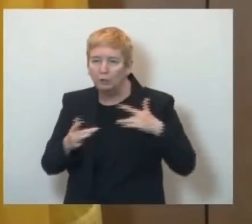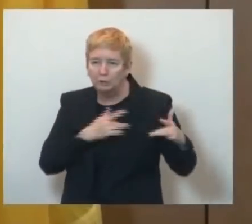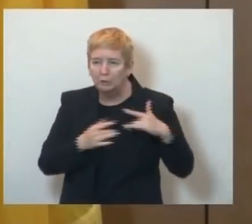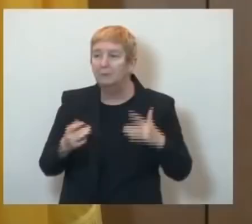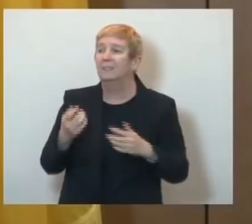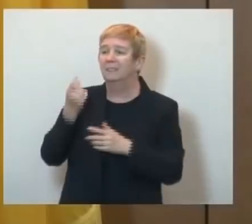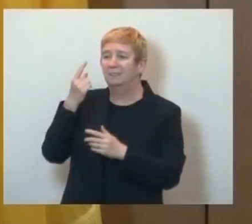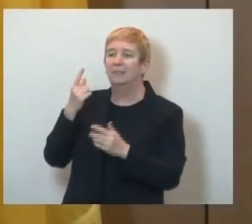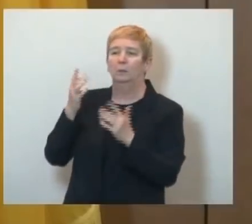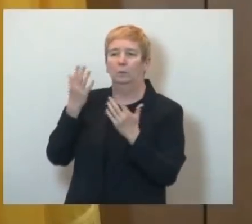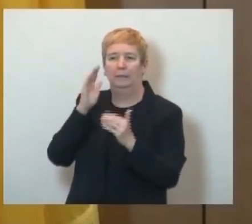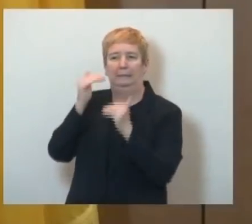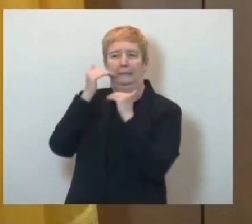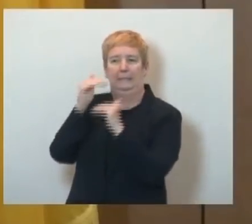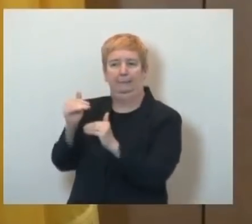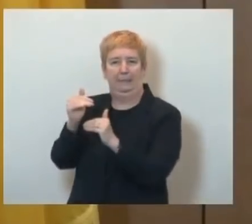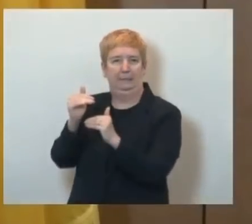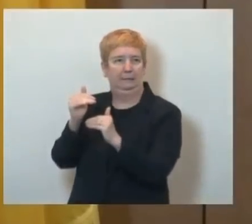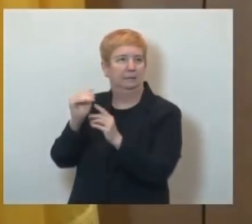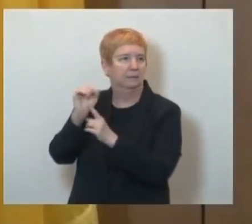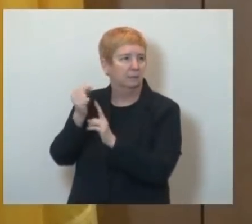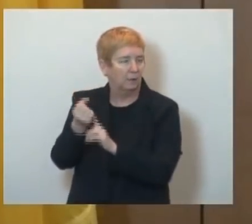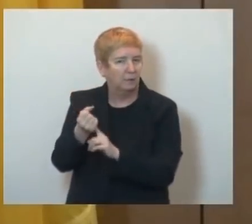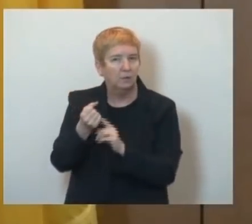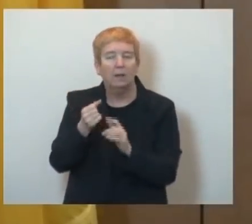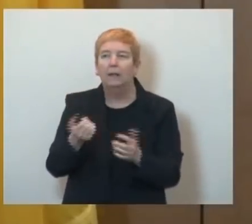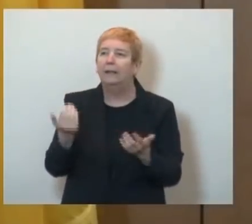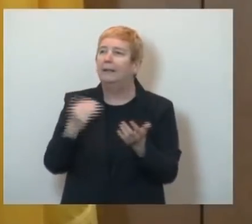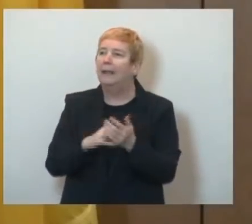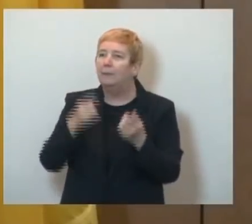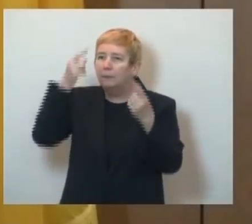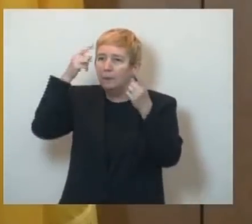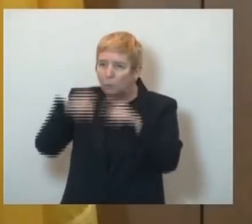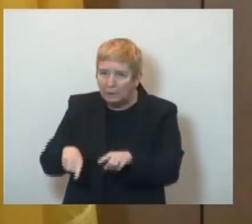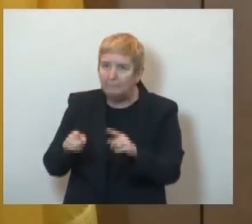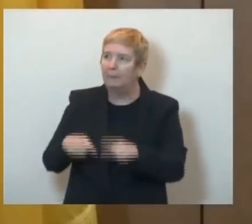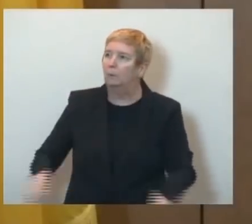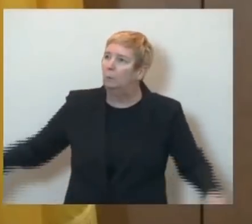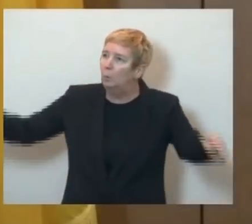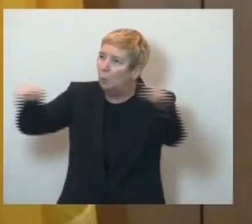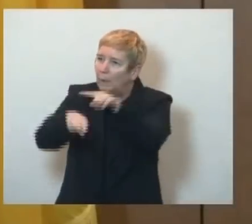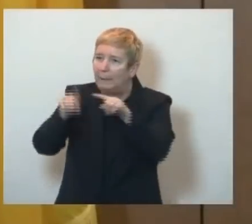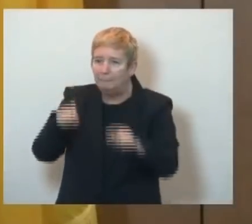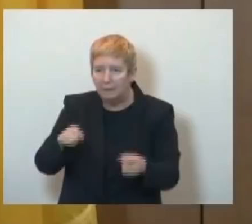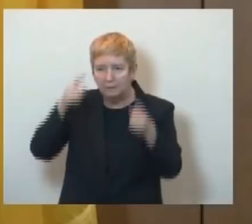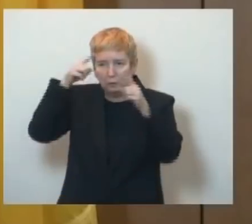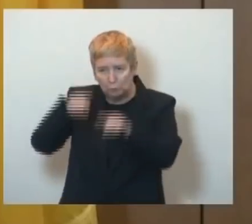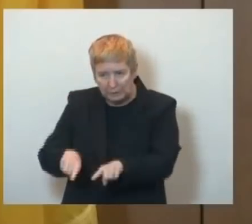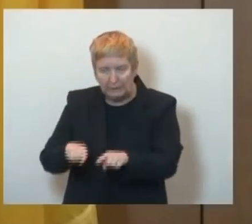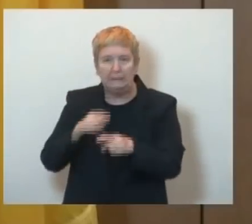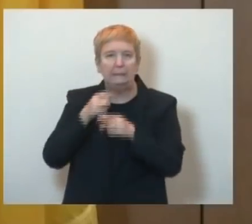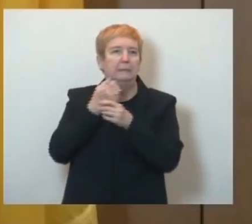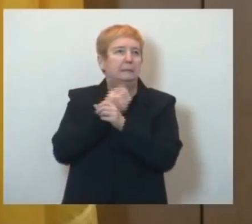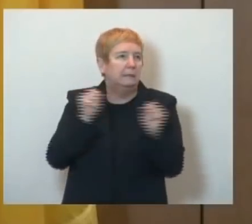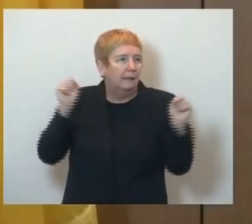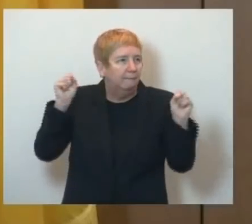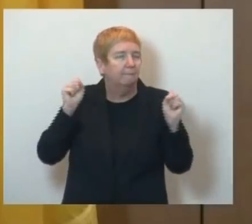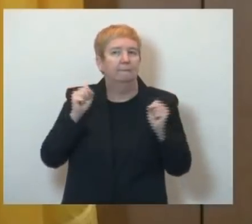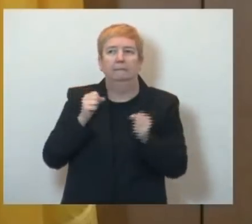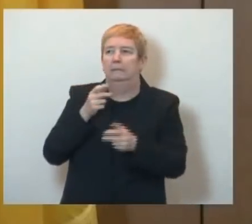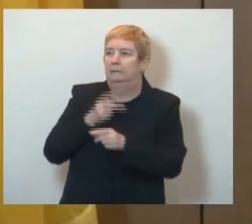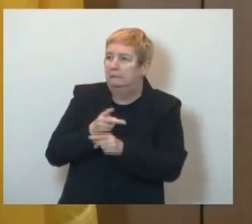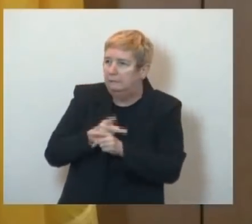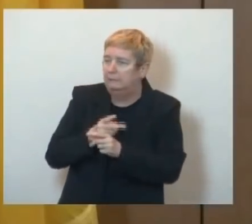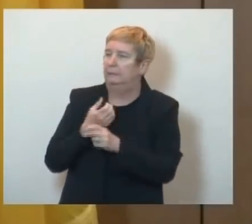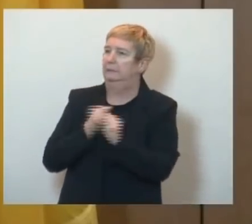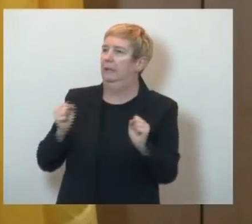this social contract with each other to save lives, to reduce the transmission, to protect healthcare workers. And we do. We need